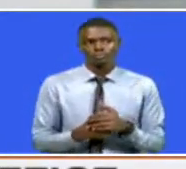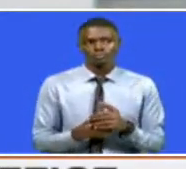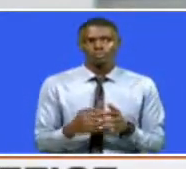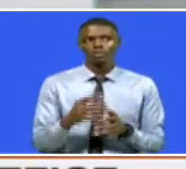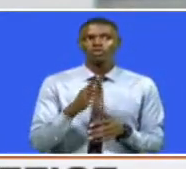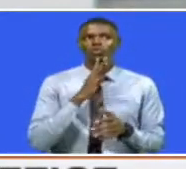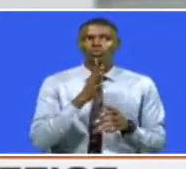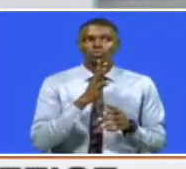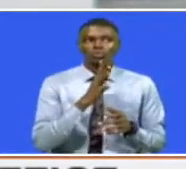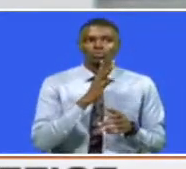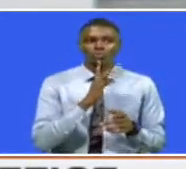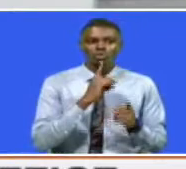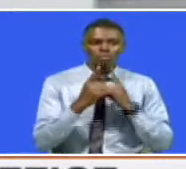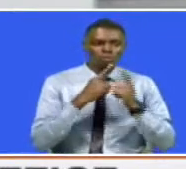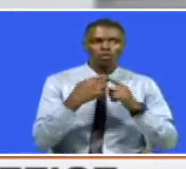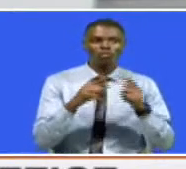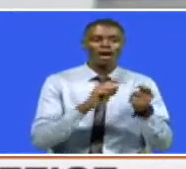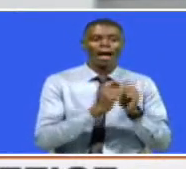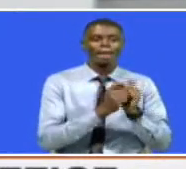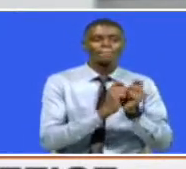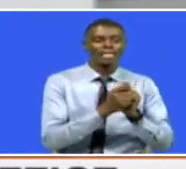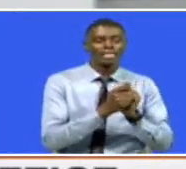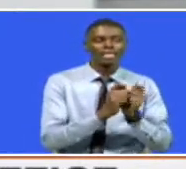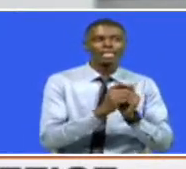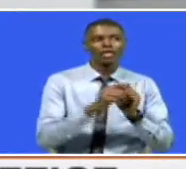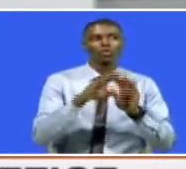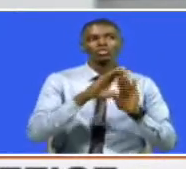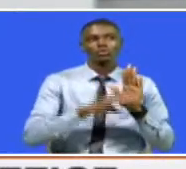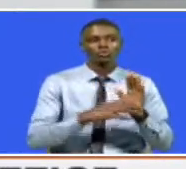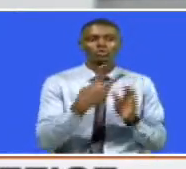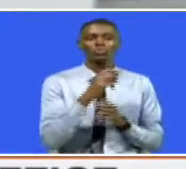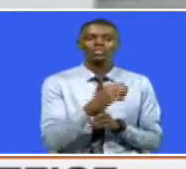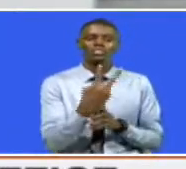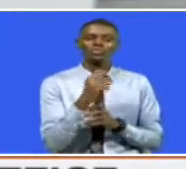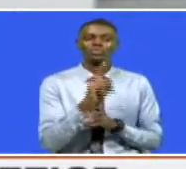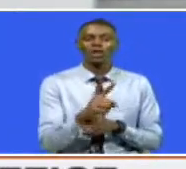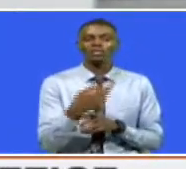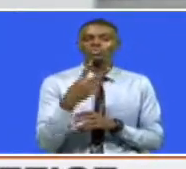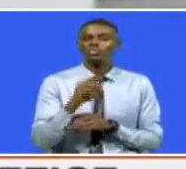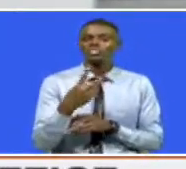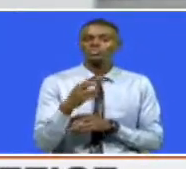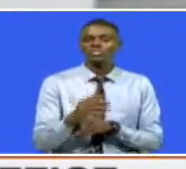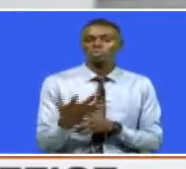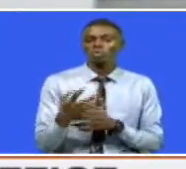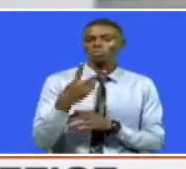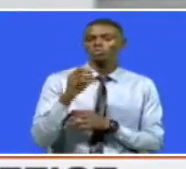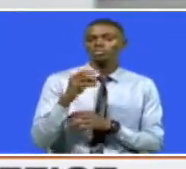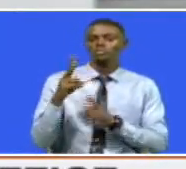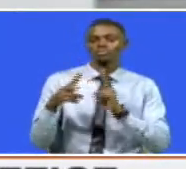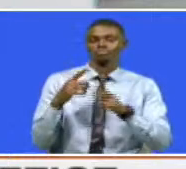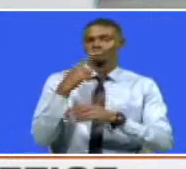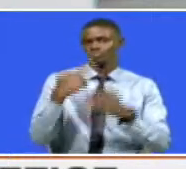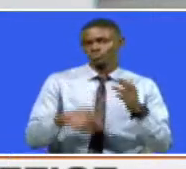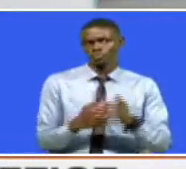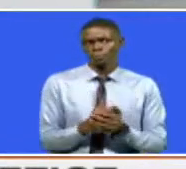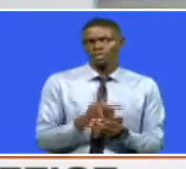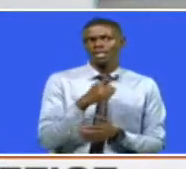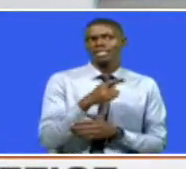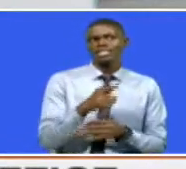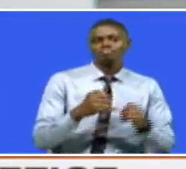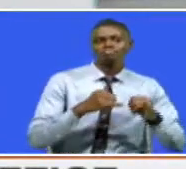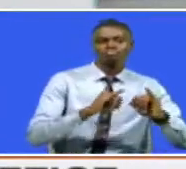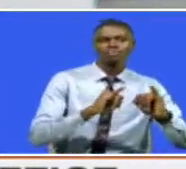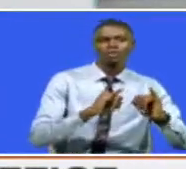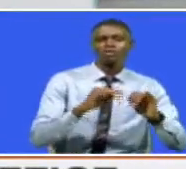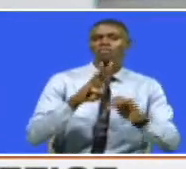of amending the constitution in 2021 or in 2020 or in 2022. And he was saying that this attempt of